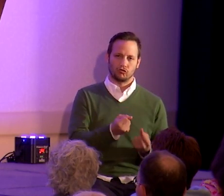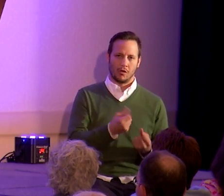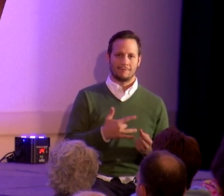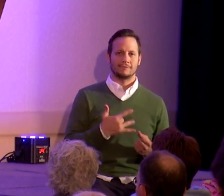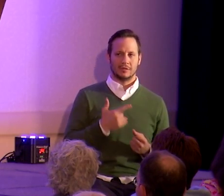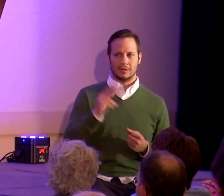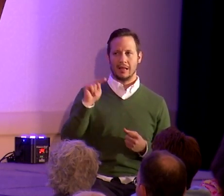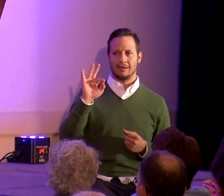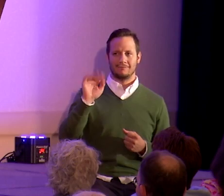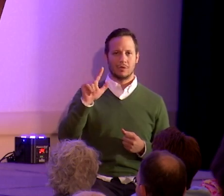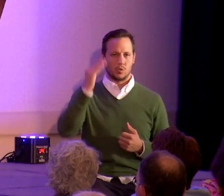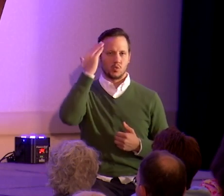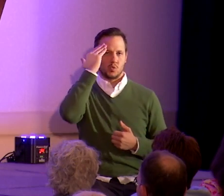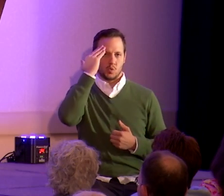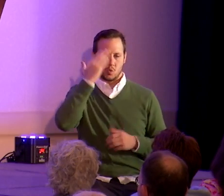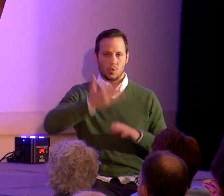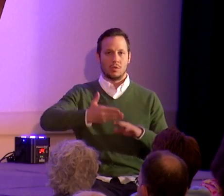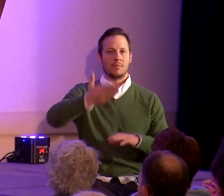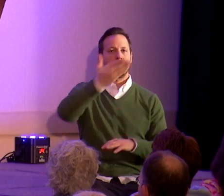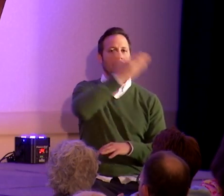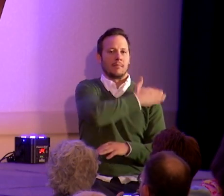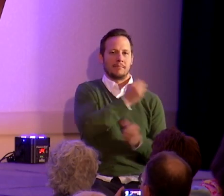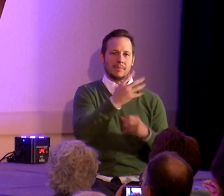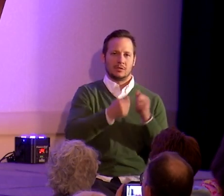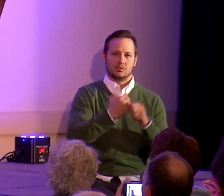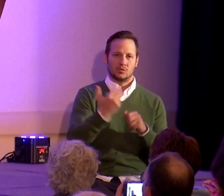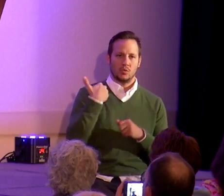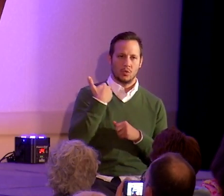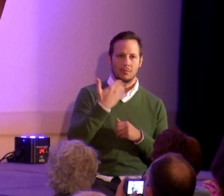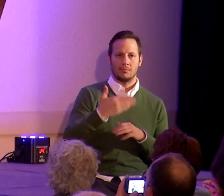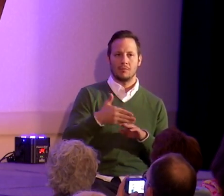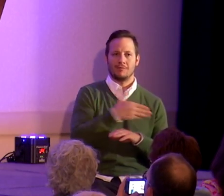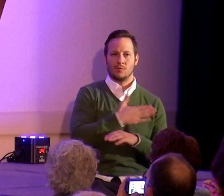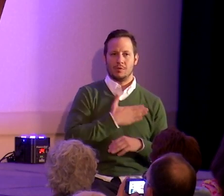they, you know, they admitted to it. And it's about accountability.